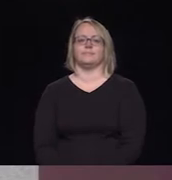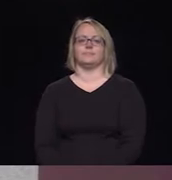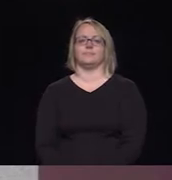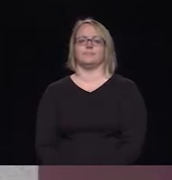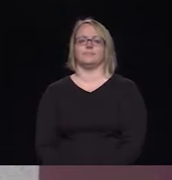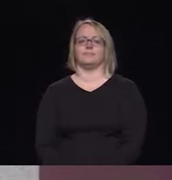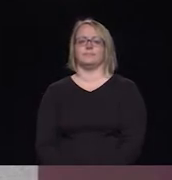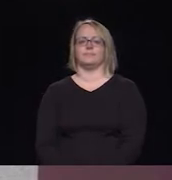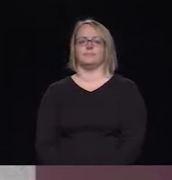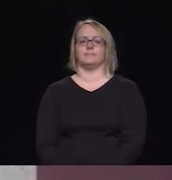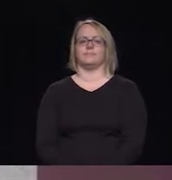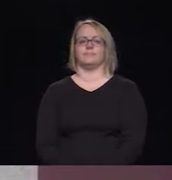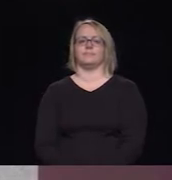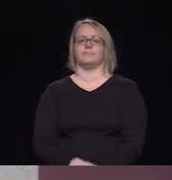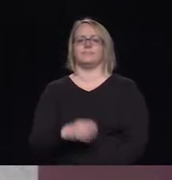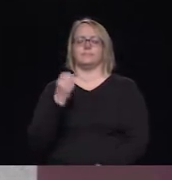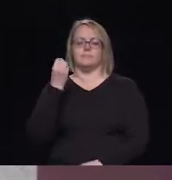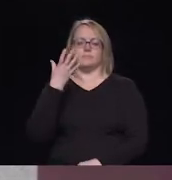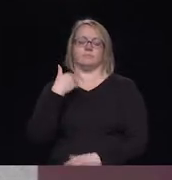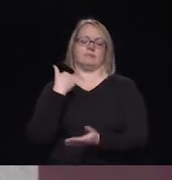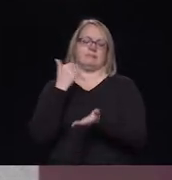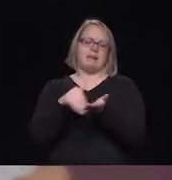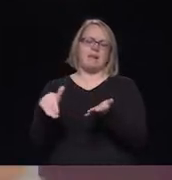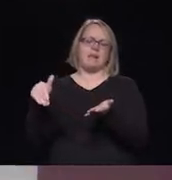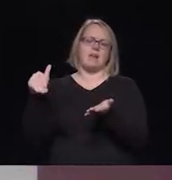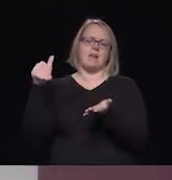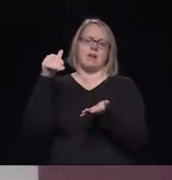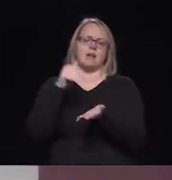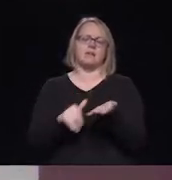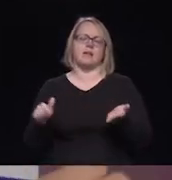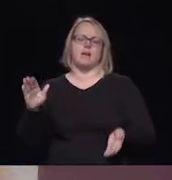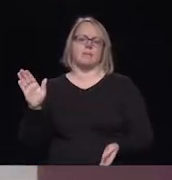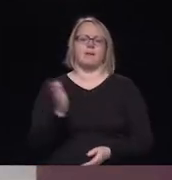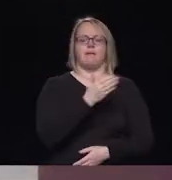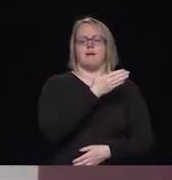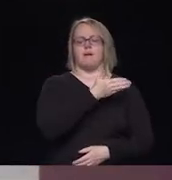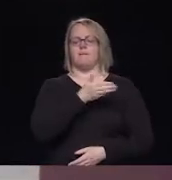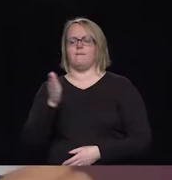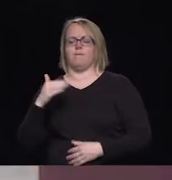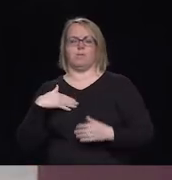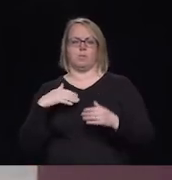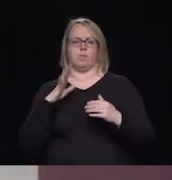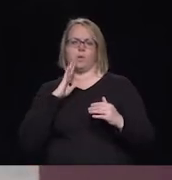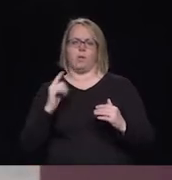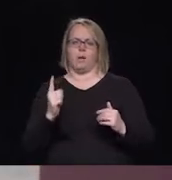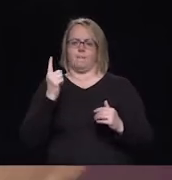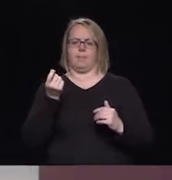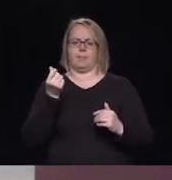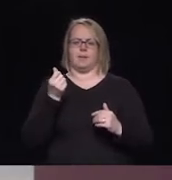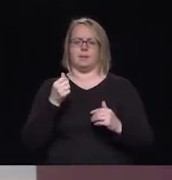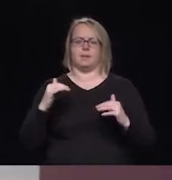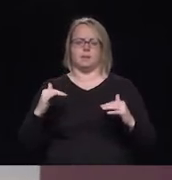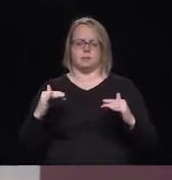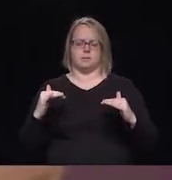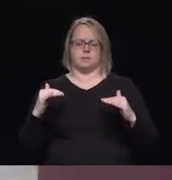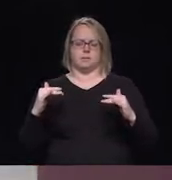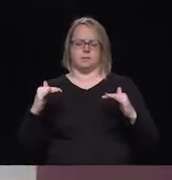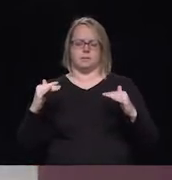Now I'm going to go all the way up and blend it in before the top part of the painting starts to get dry.